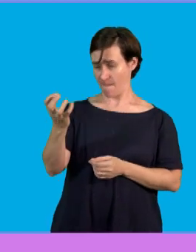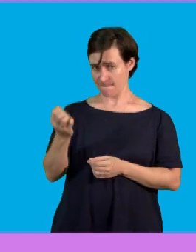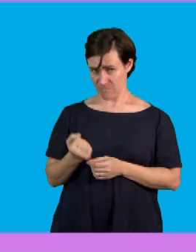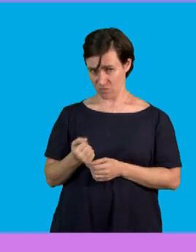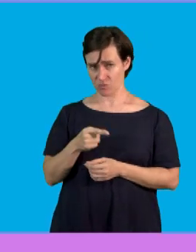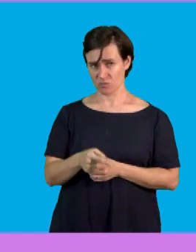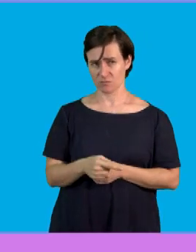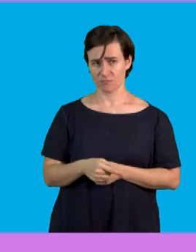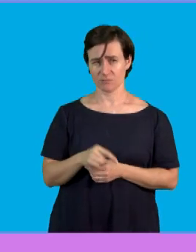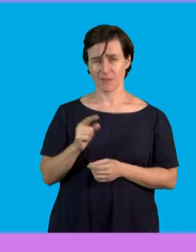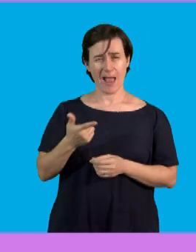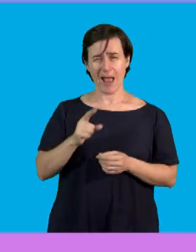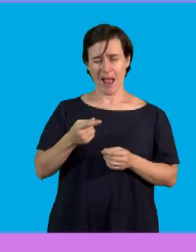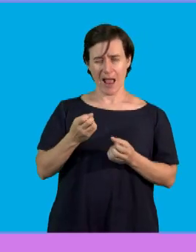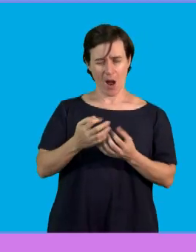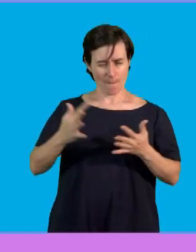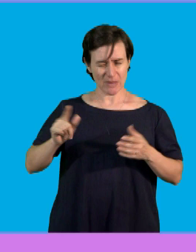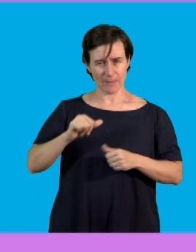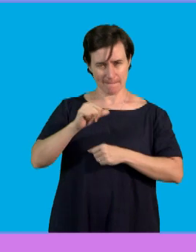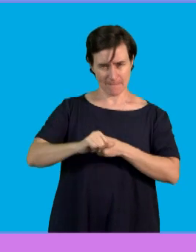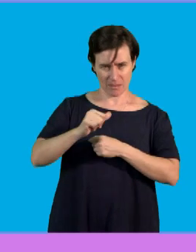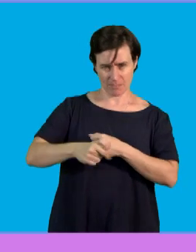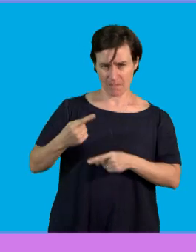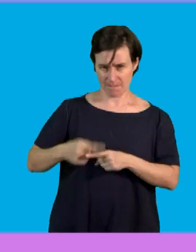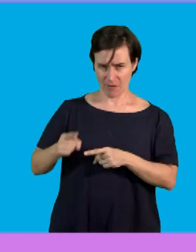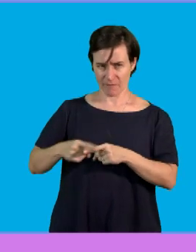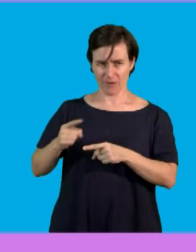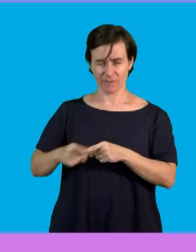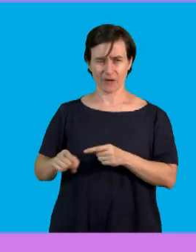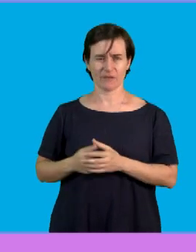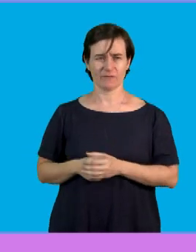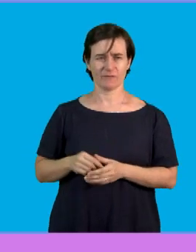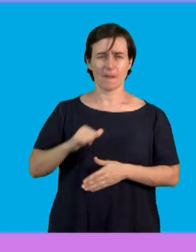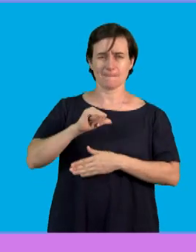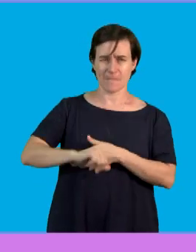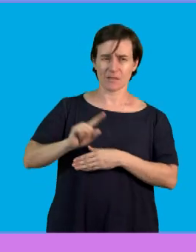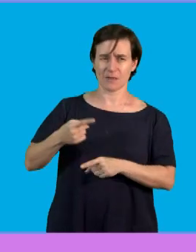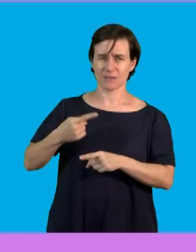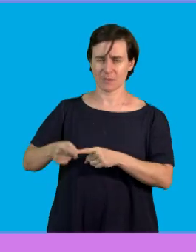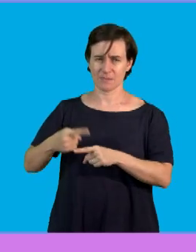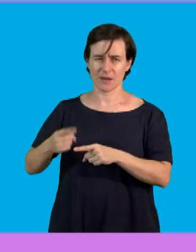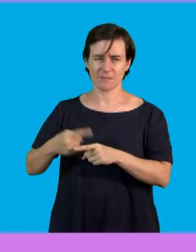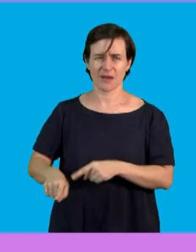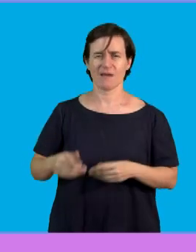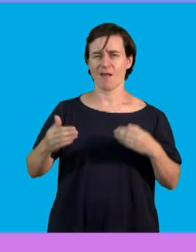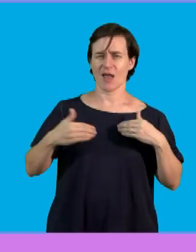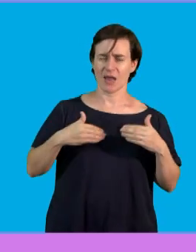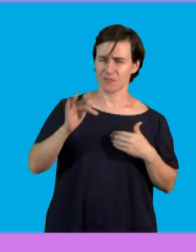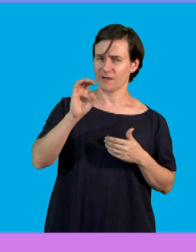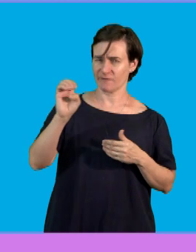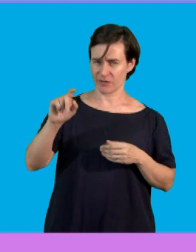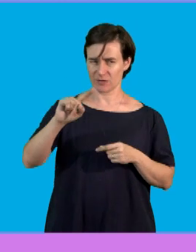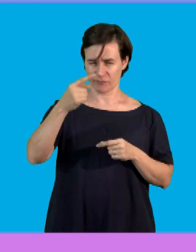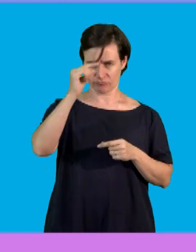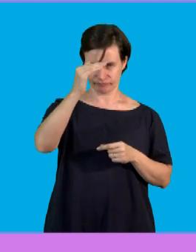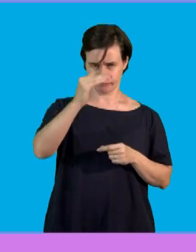of monthly installments, the initial fee, the monthly installment, as well as the admin fee. Now let us look at